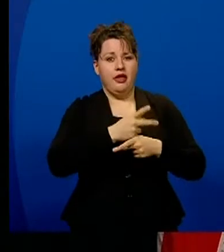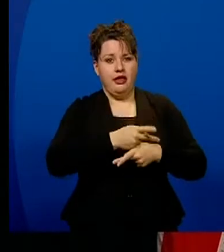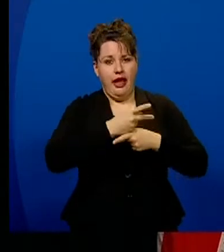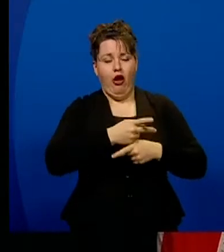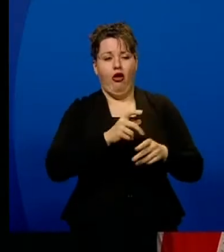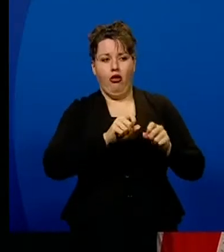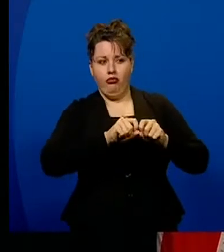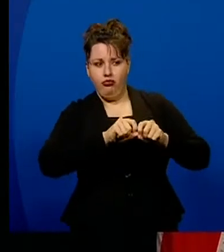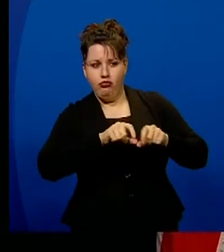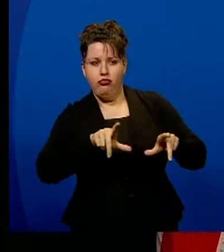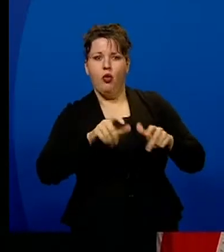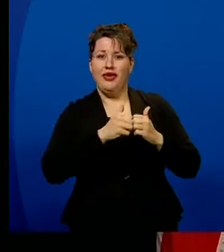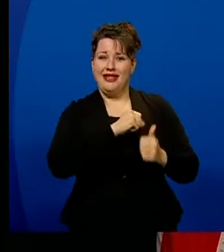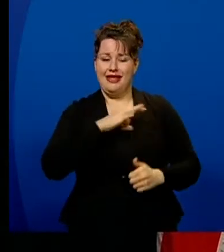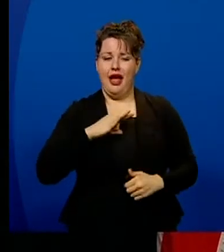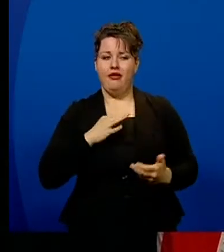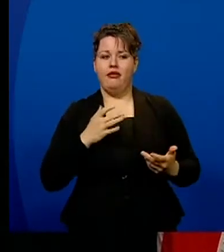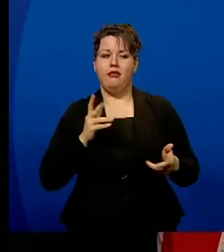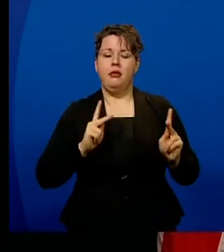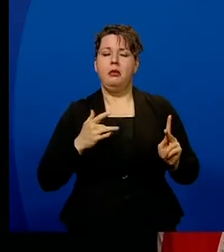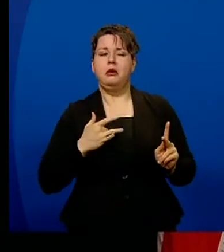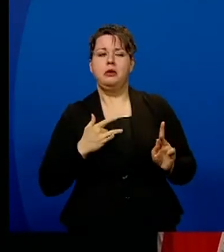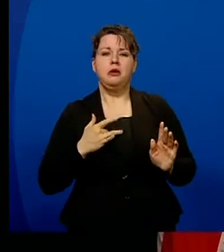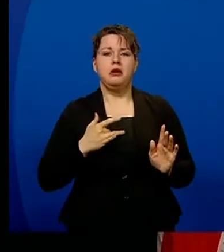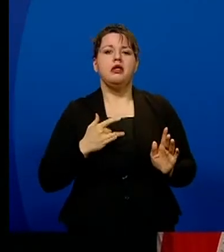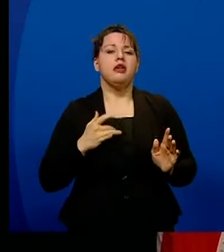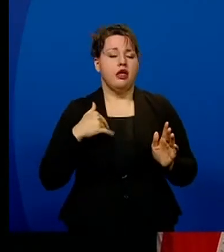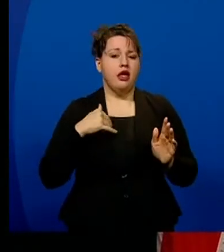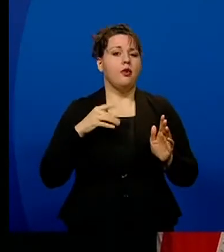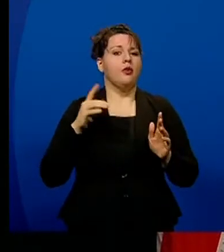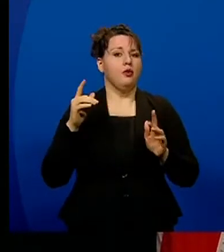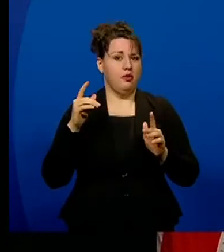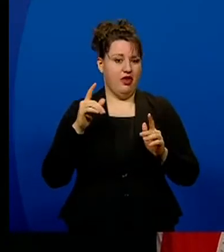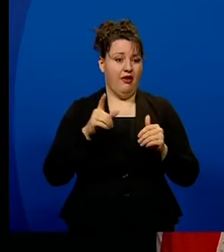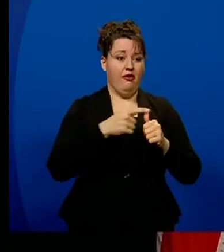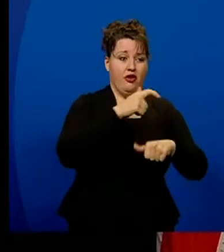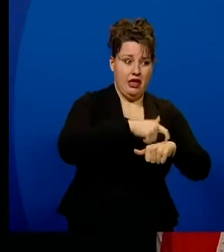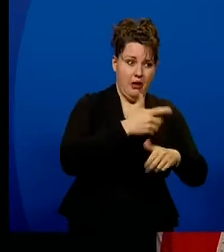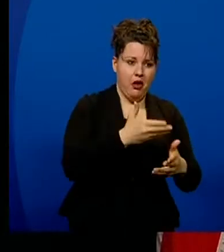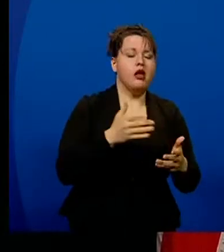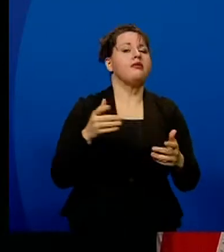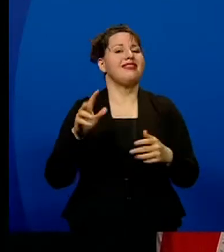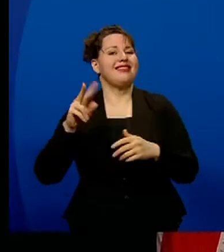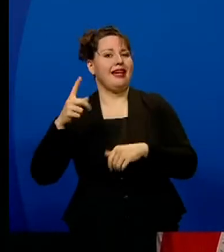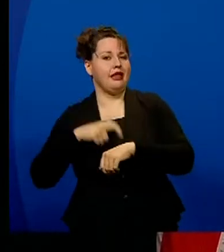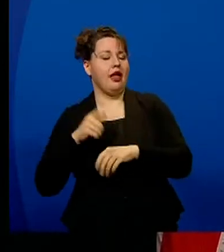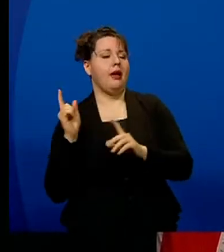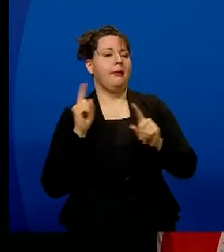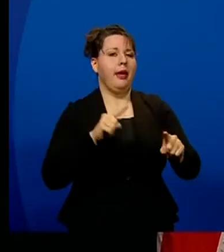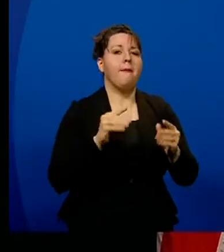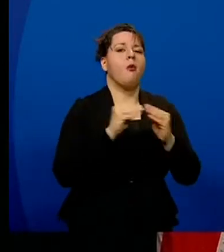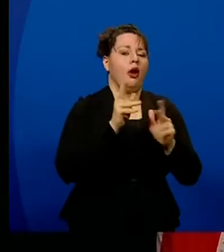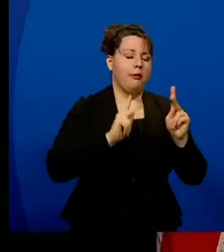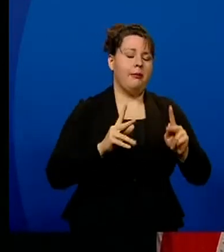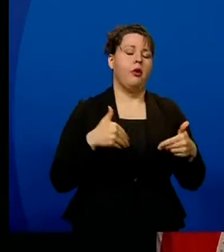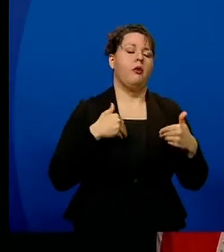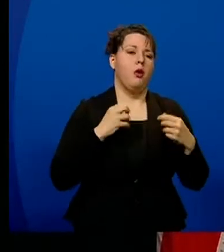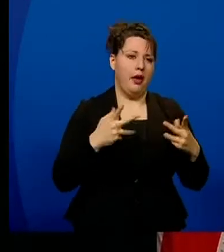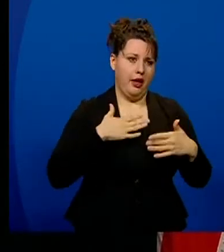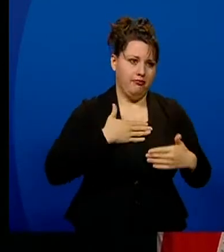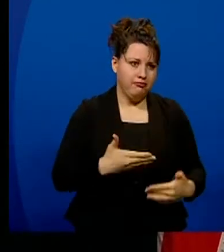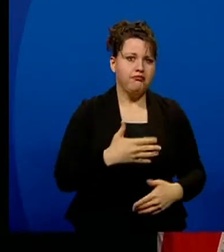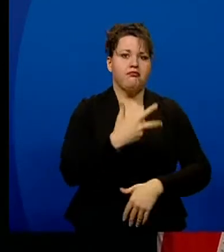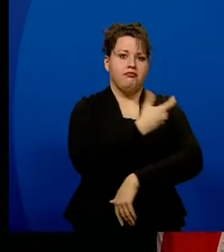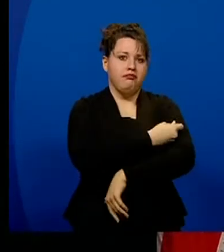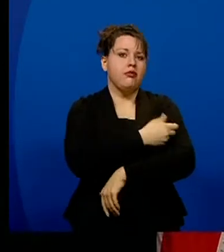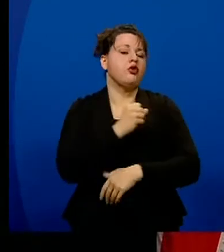rollout with staff. As we came back a second time for the second dose, we saw more of them step in and get that first dose.